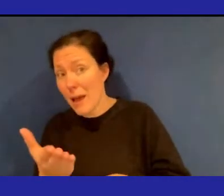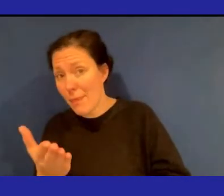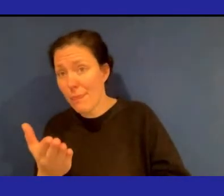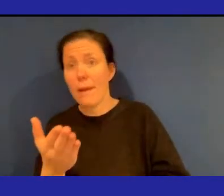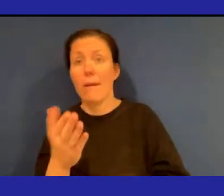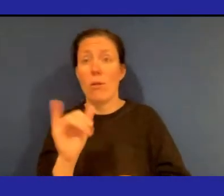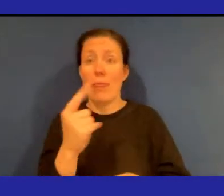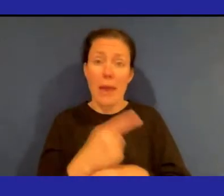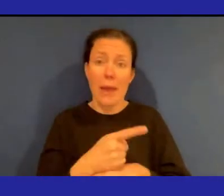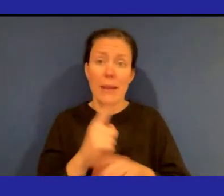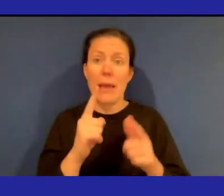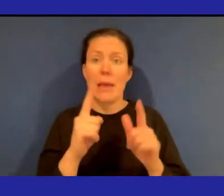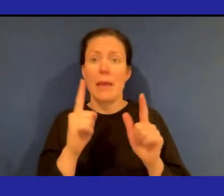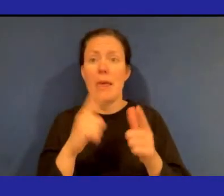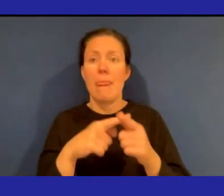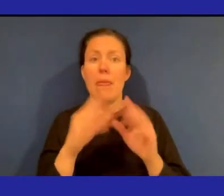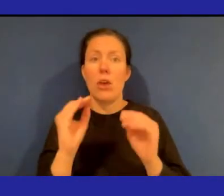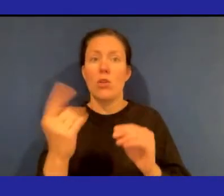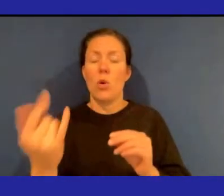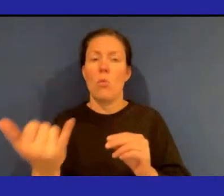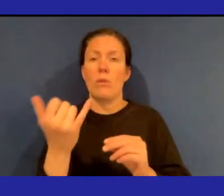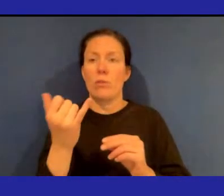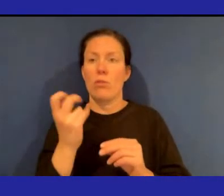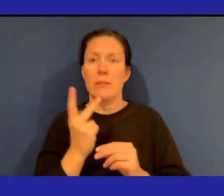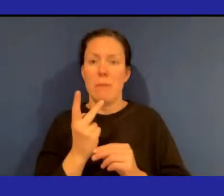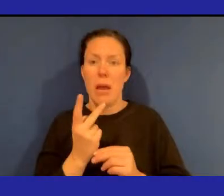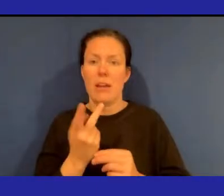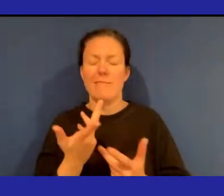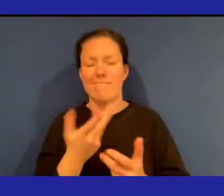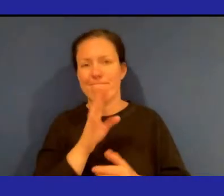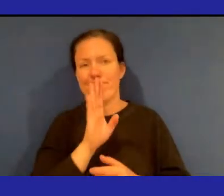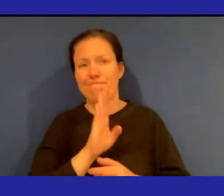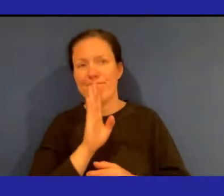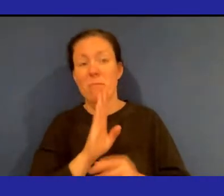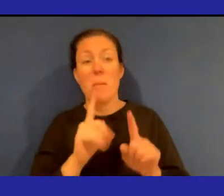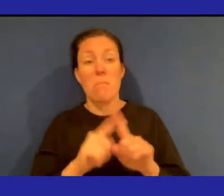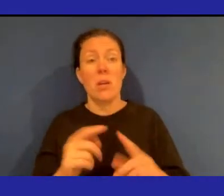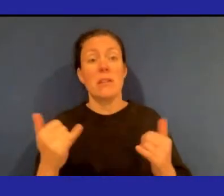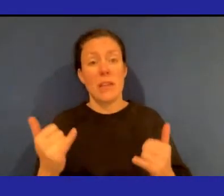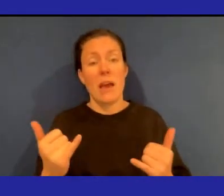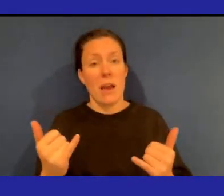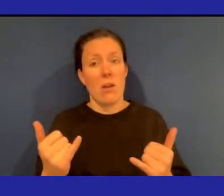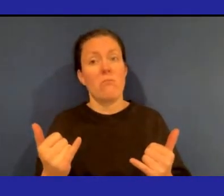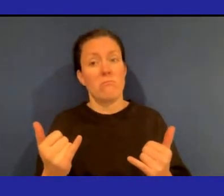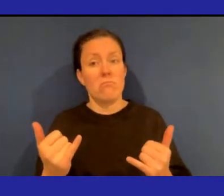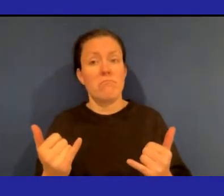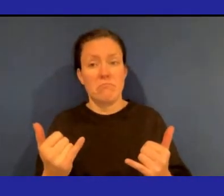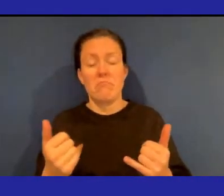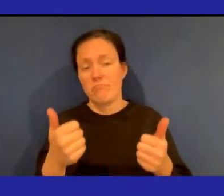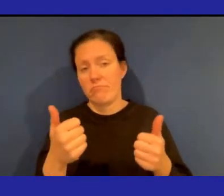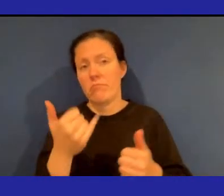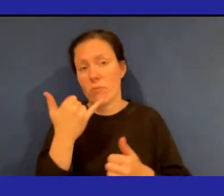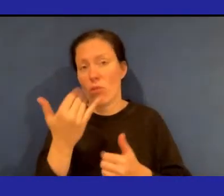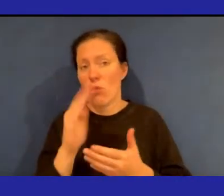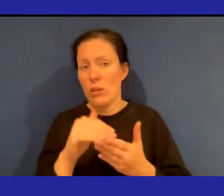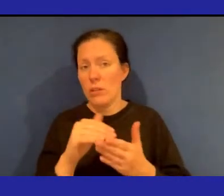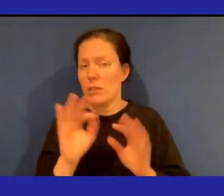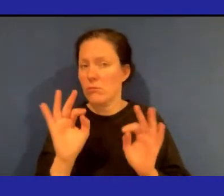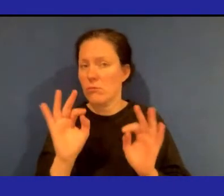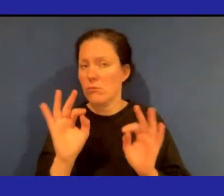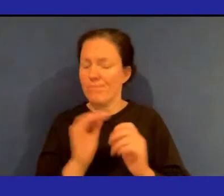you back. Right. And so, I really think that the call center, and the other thing I like about the call